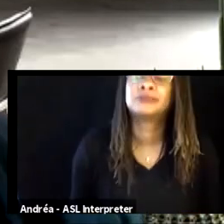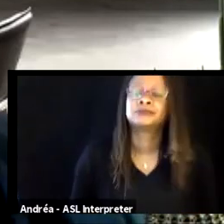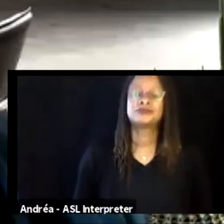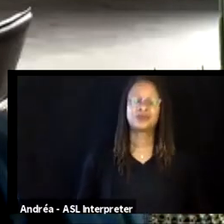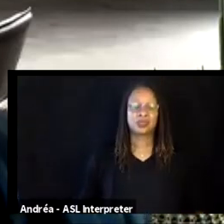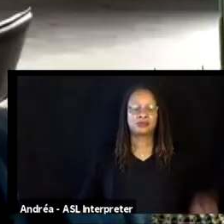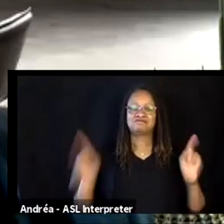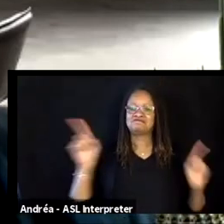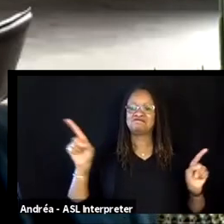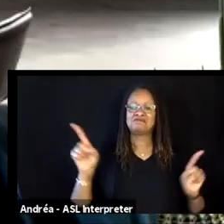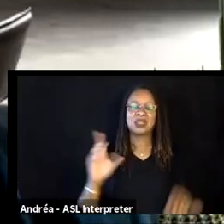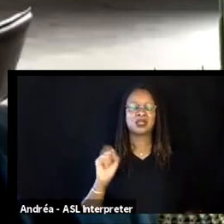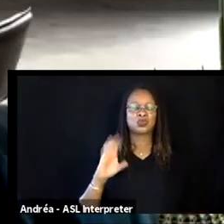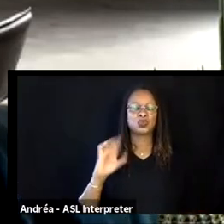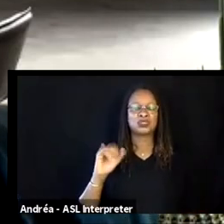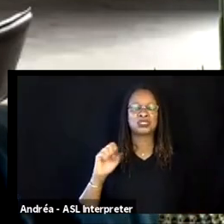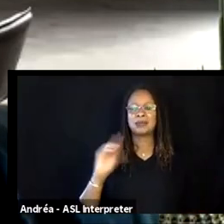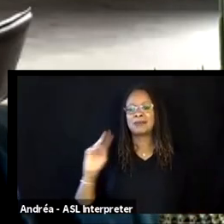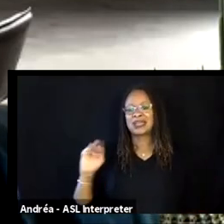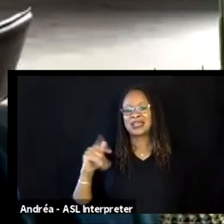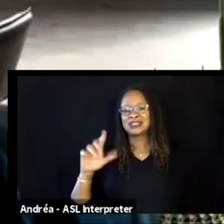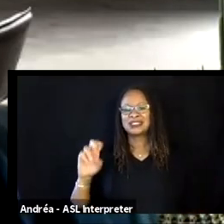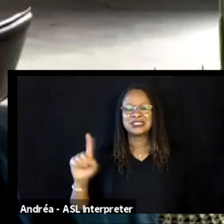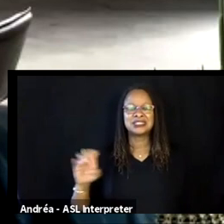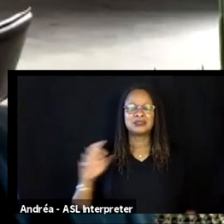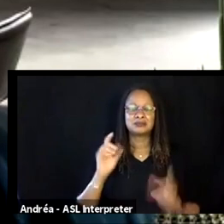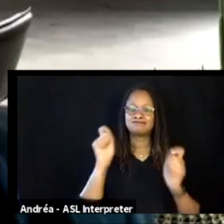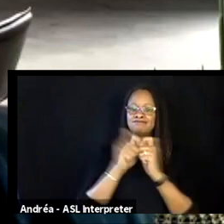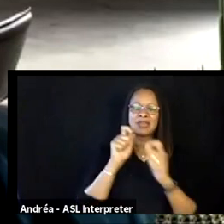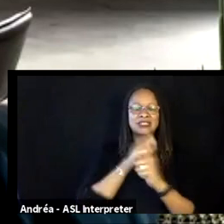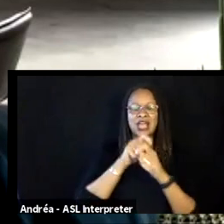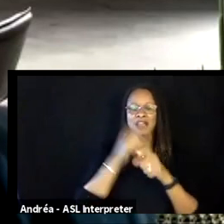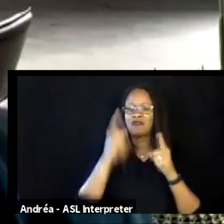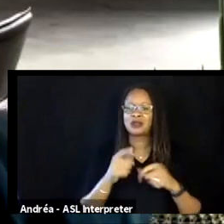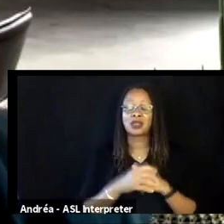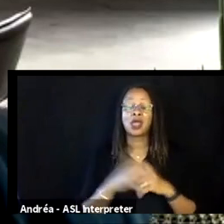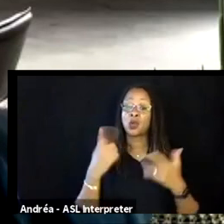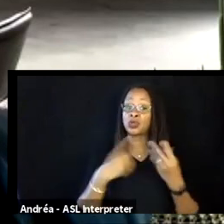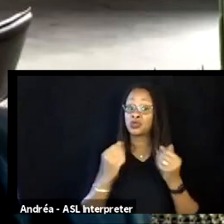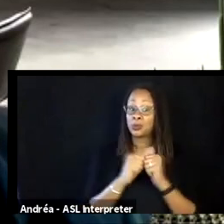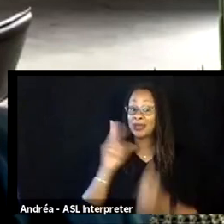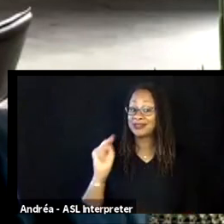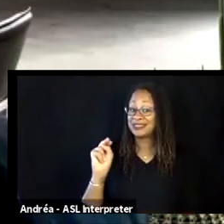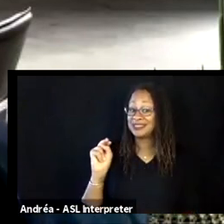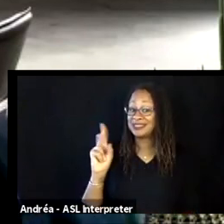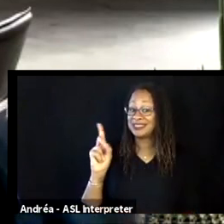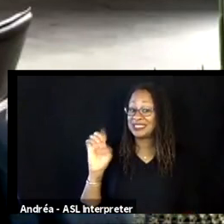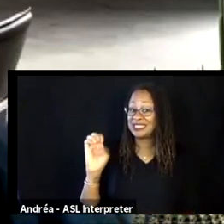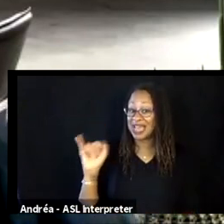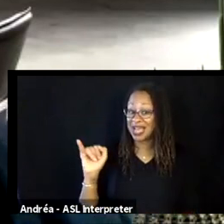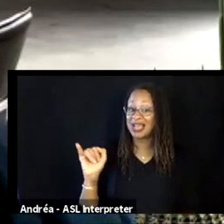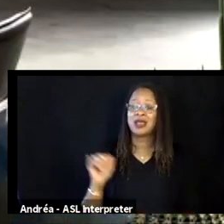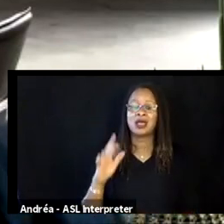Mackenzie's absolutely spot on. You know, if the theme is what do you do about D&I, first thing is you got to make it core to your business, core to your,